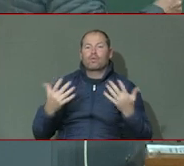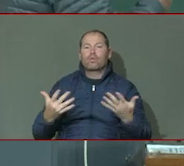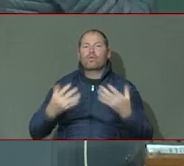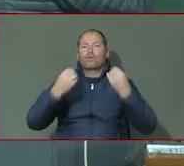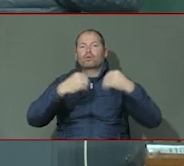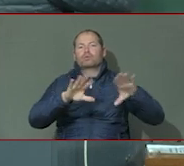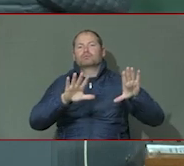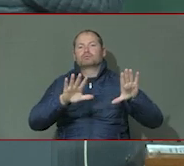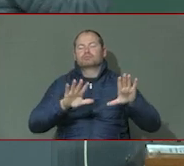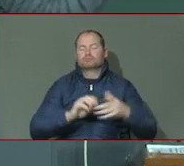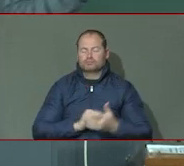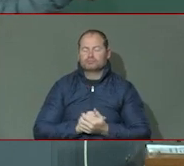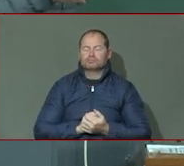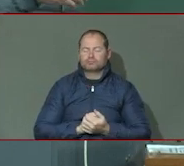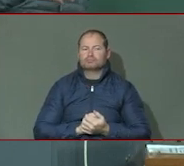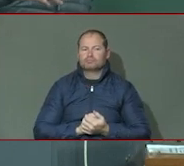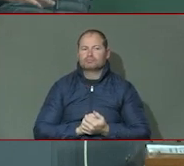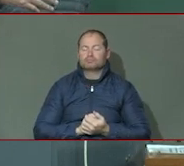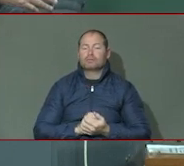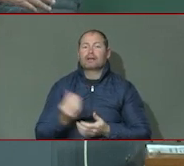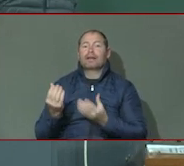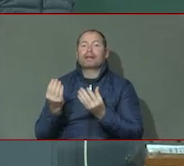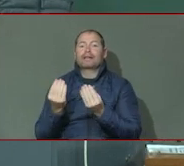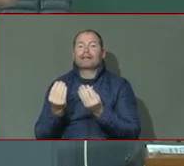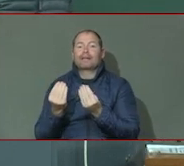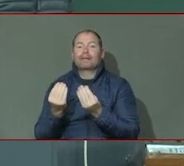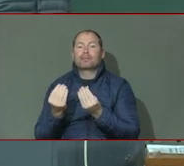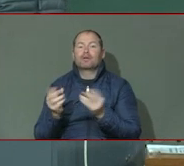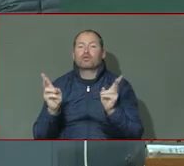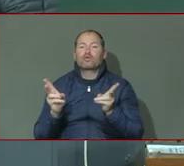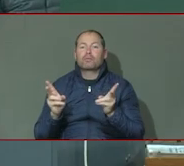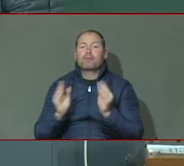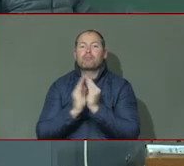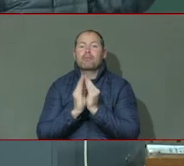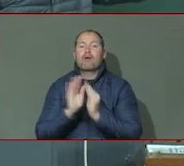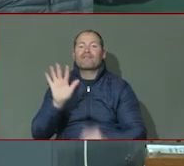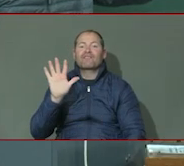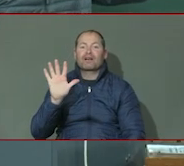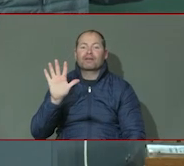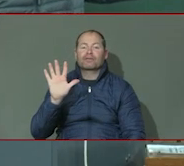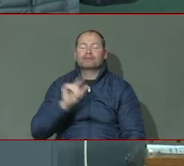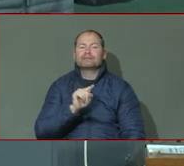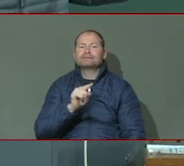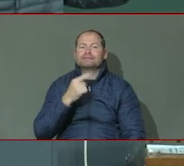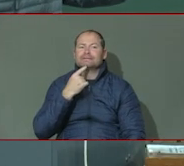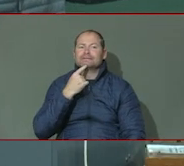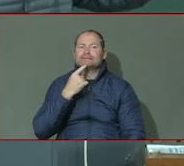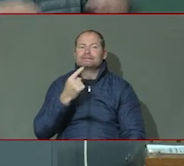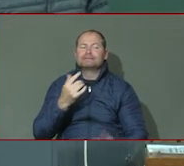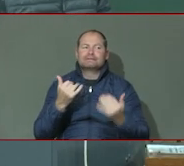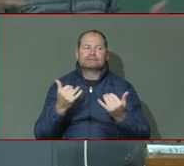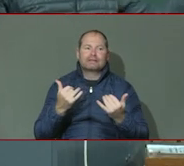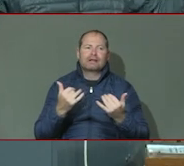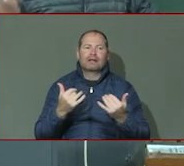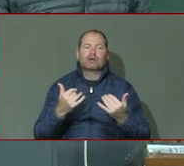disposal. Now, normally that figure has a total of 5 marks, and then learners just they take their carrying value at the